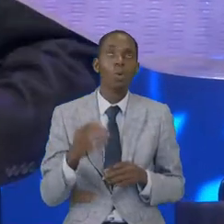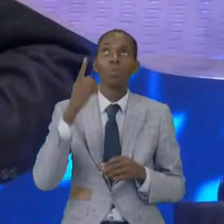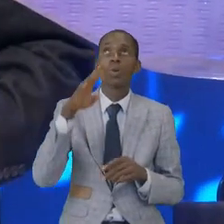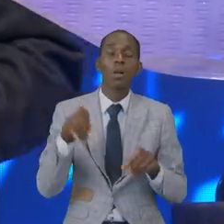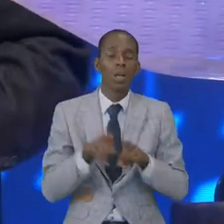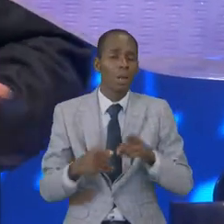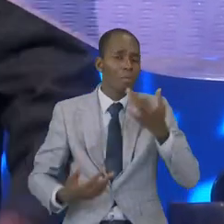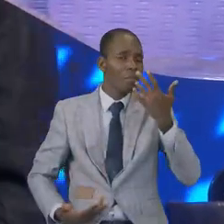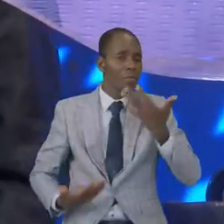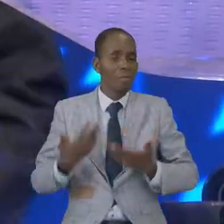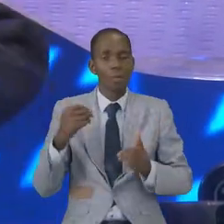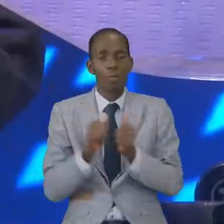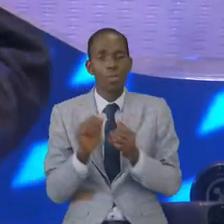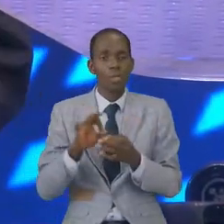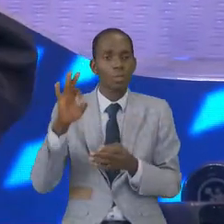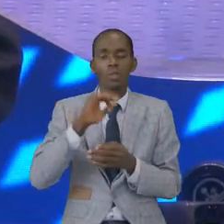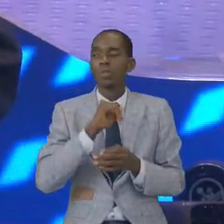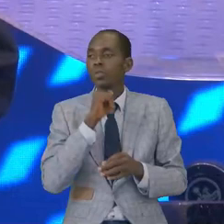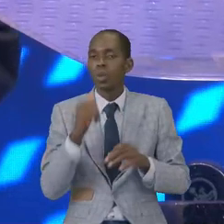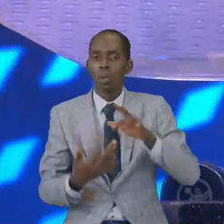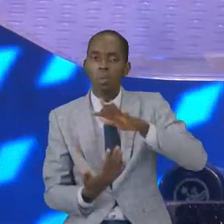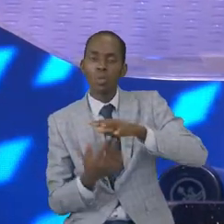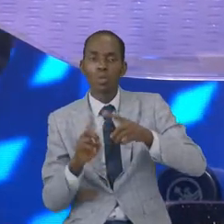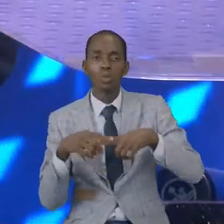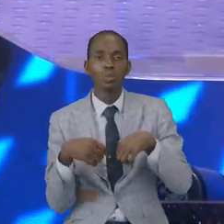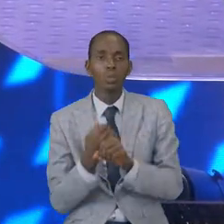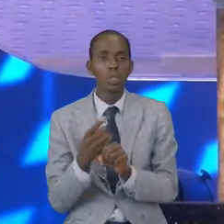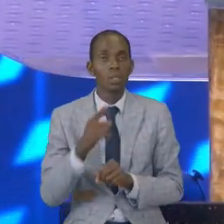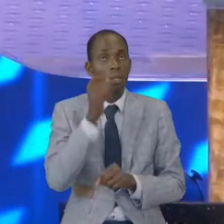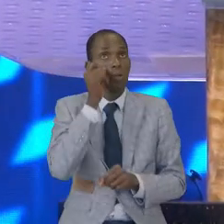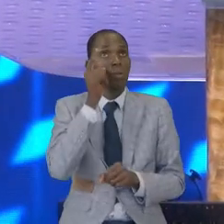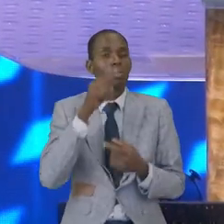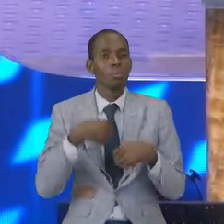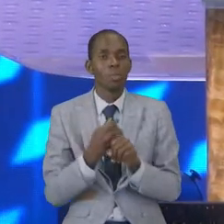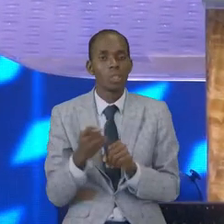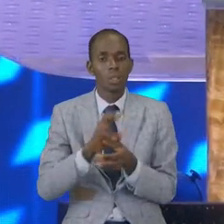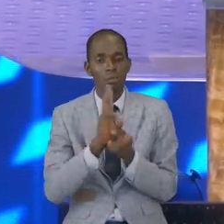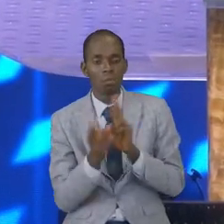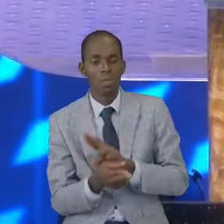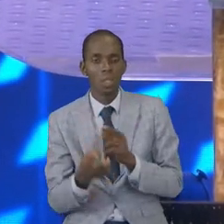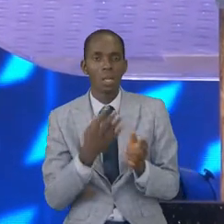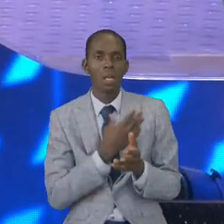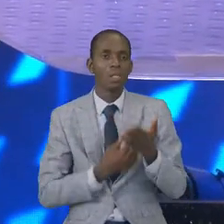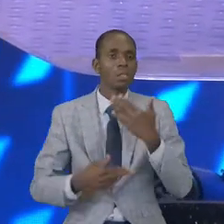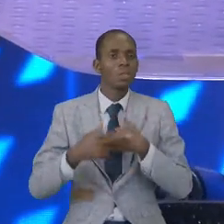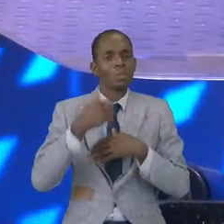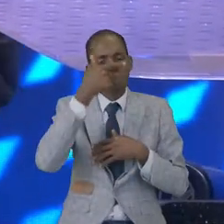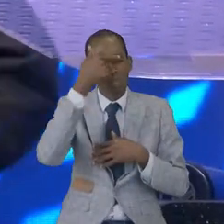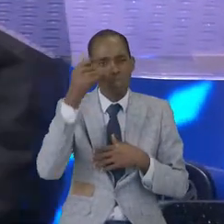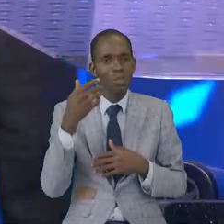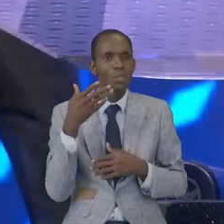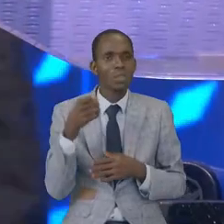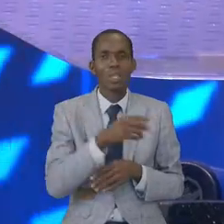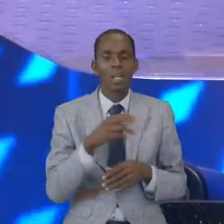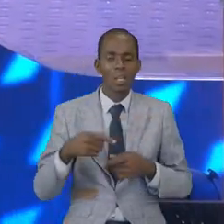does not burn hot enough to wake them up and to make them repent and return, because they're